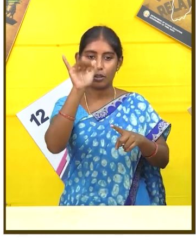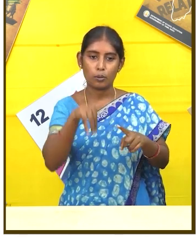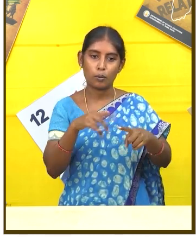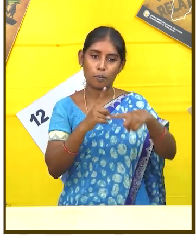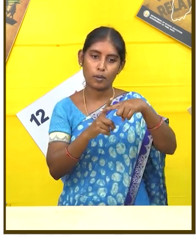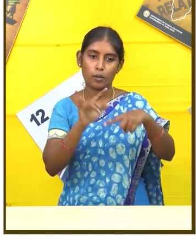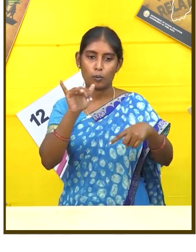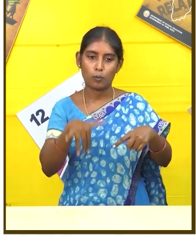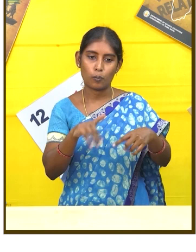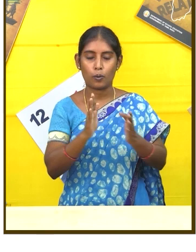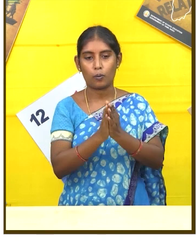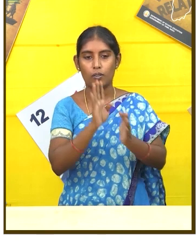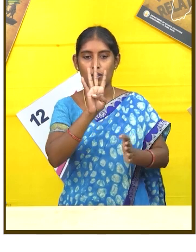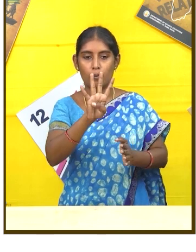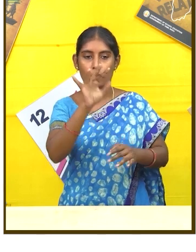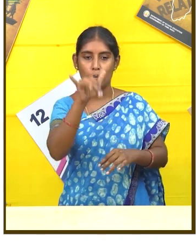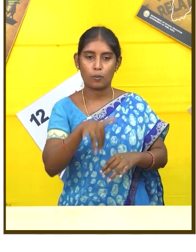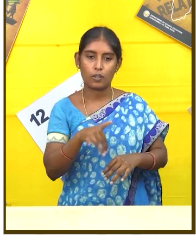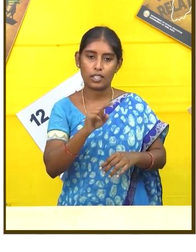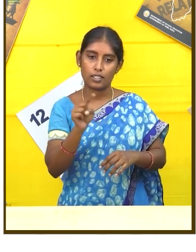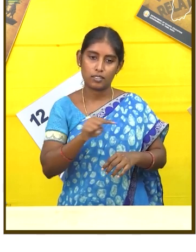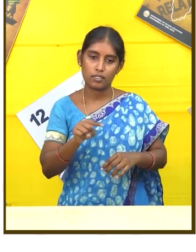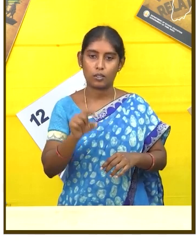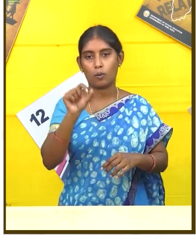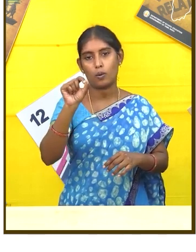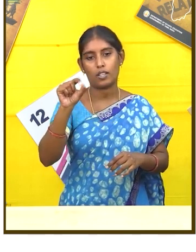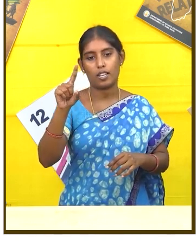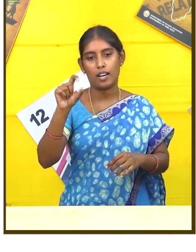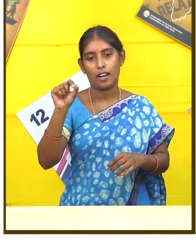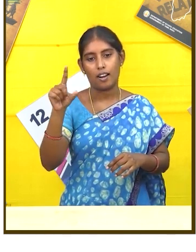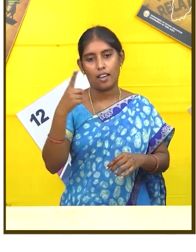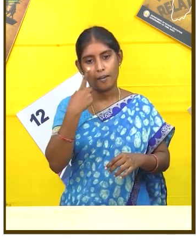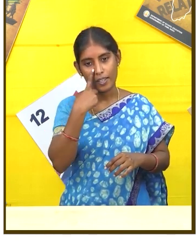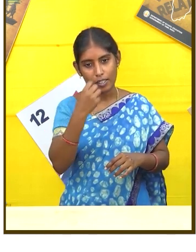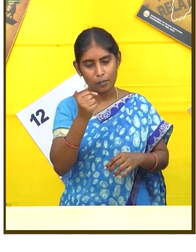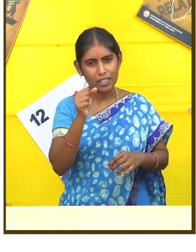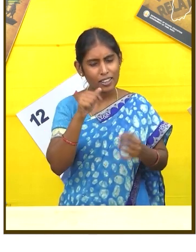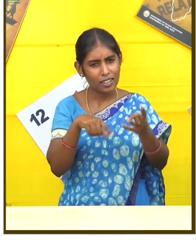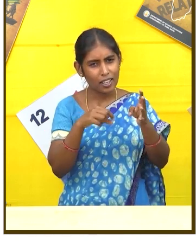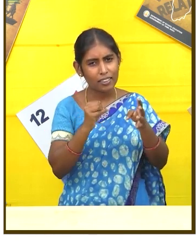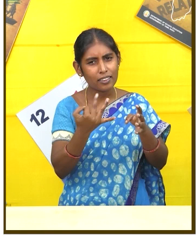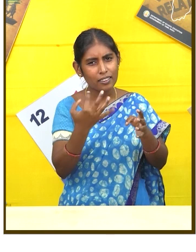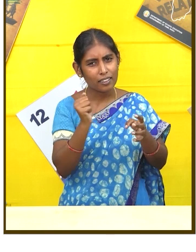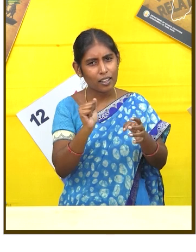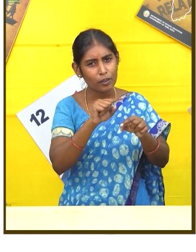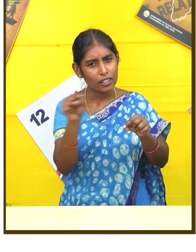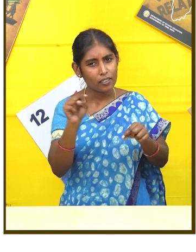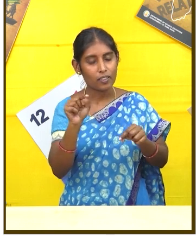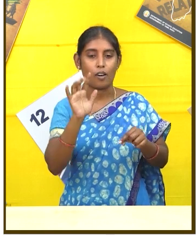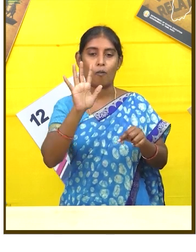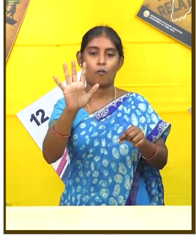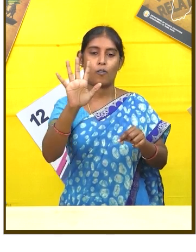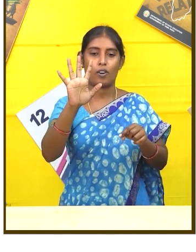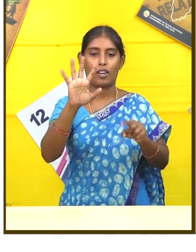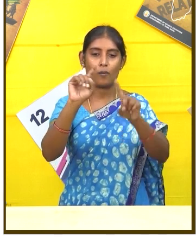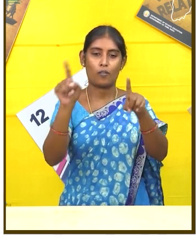4y. Then the right side, what do you have? 5 plus 6, that become 11. So the new equation will be